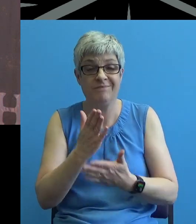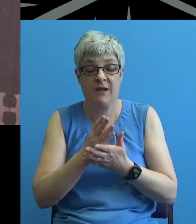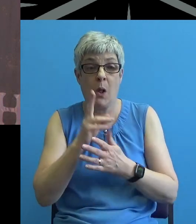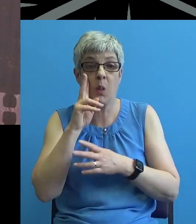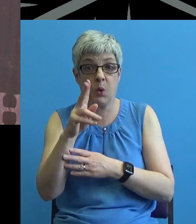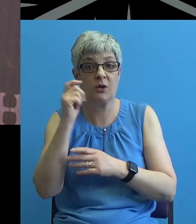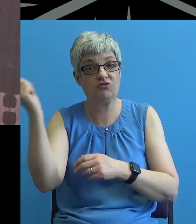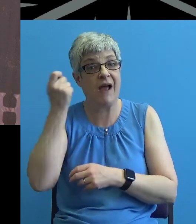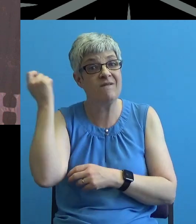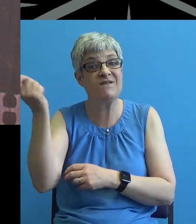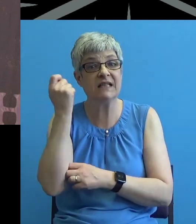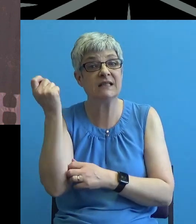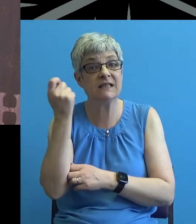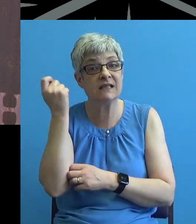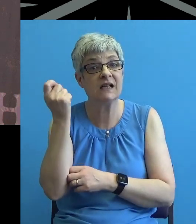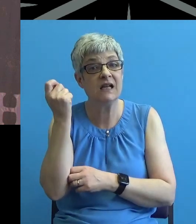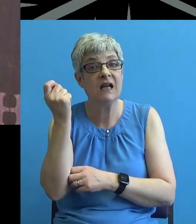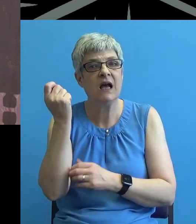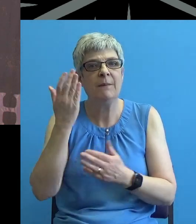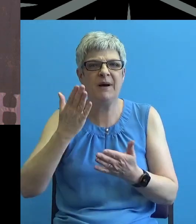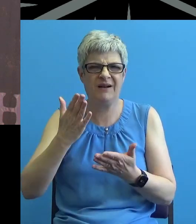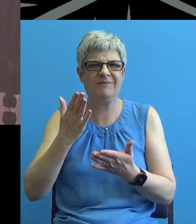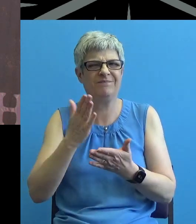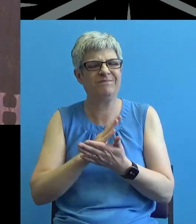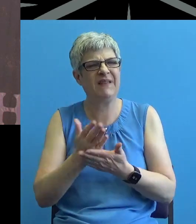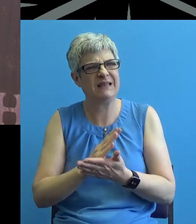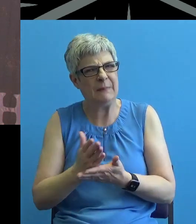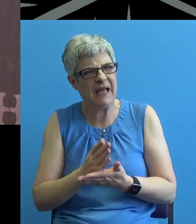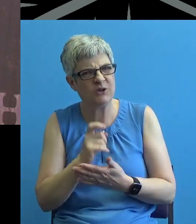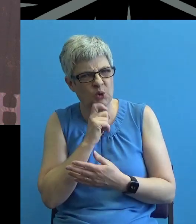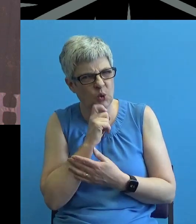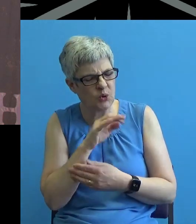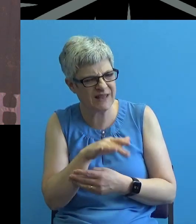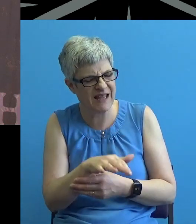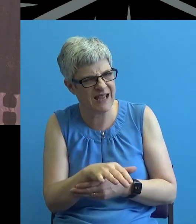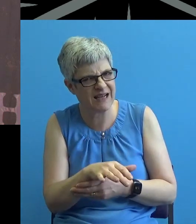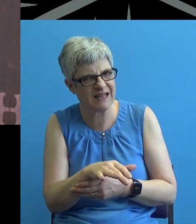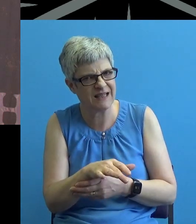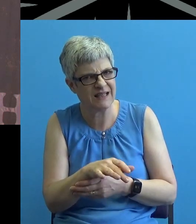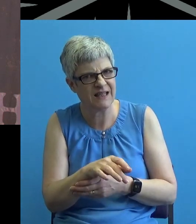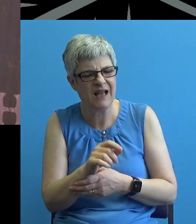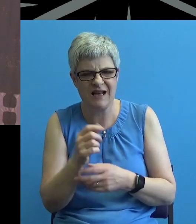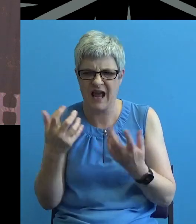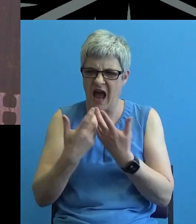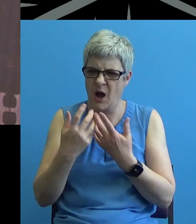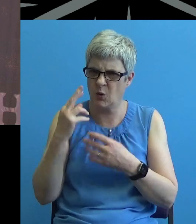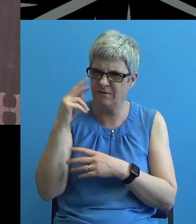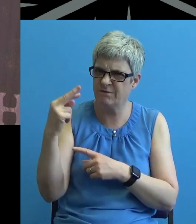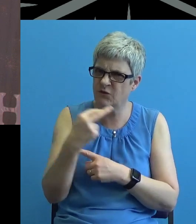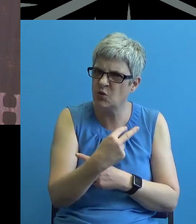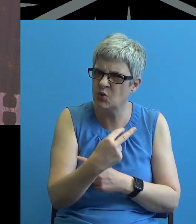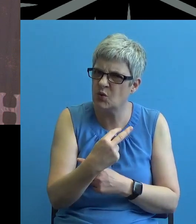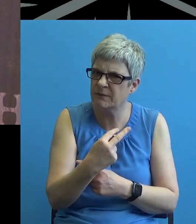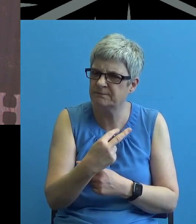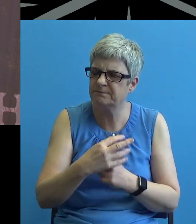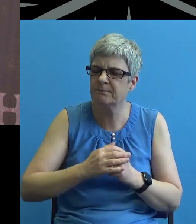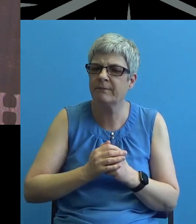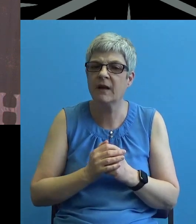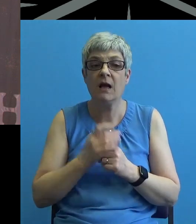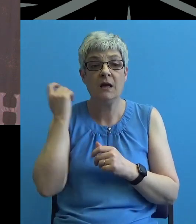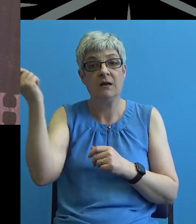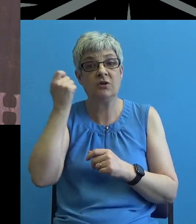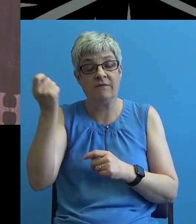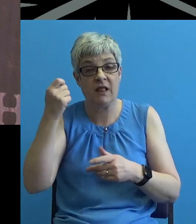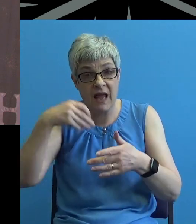looked triumphant. But that would be dependent on who you were and how you were viewing it. A